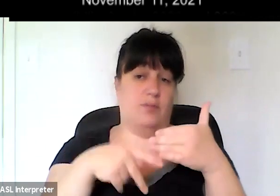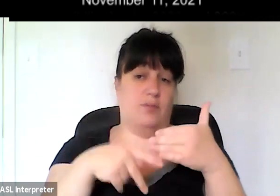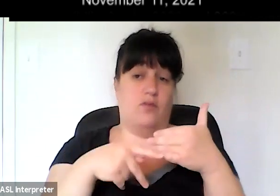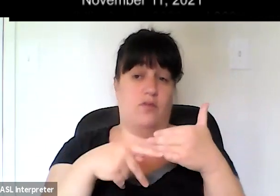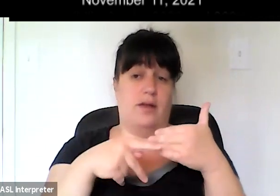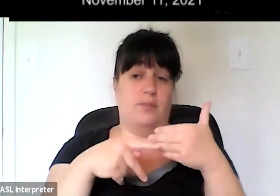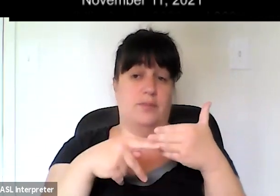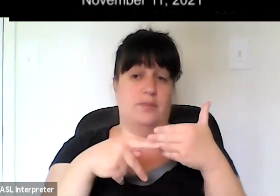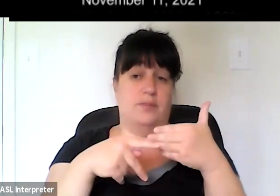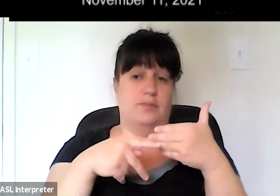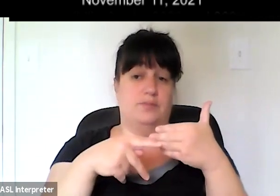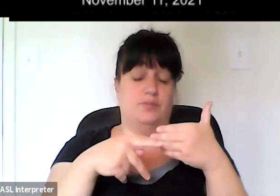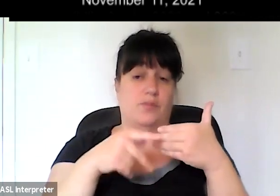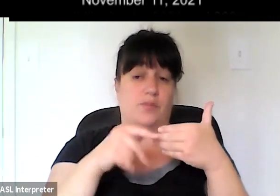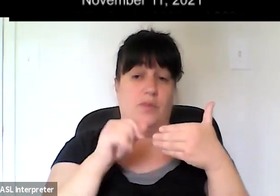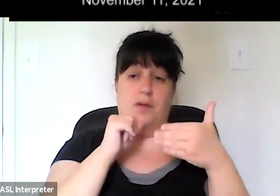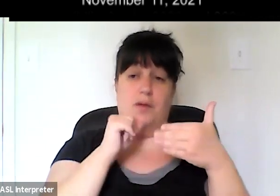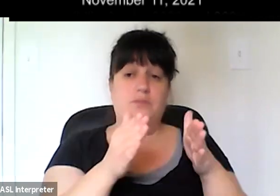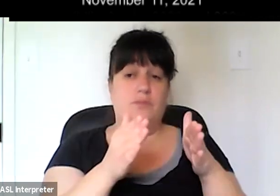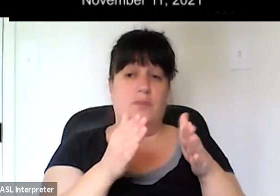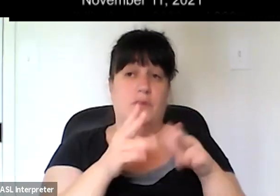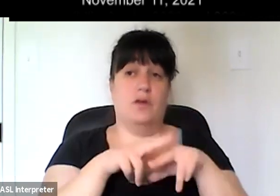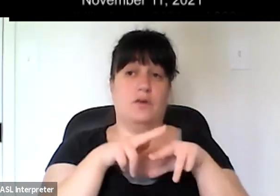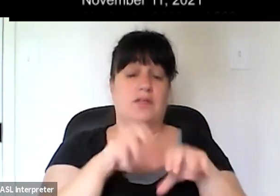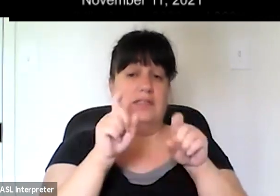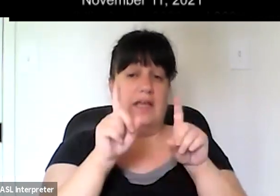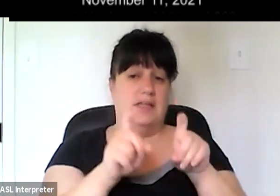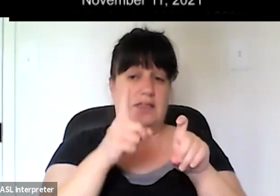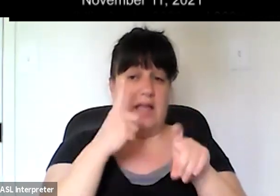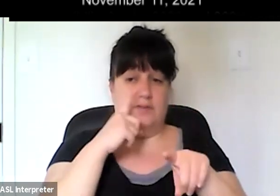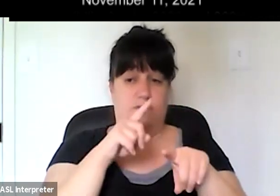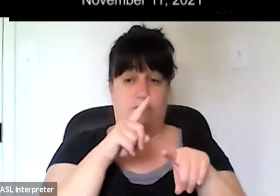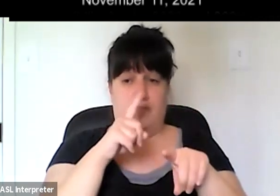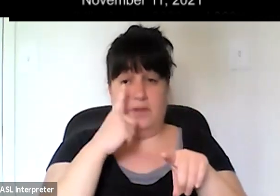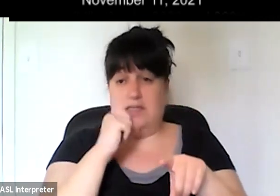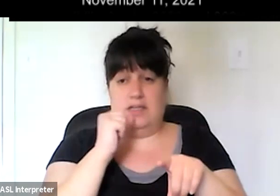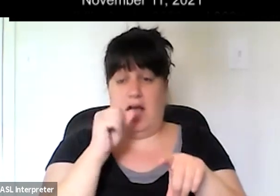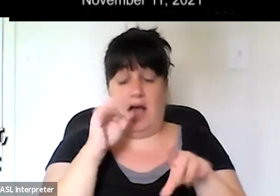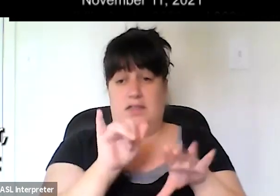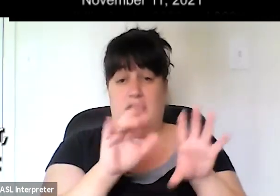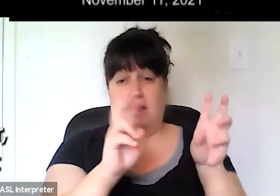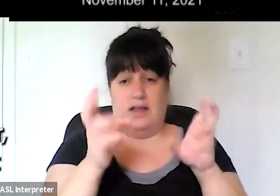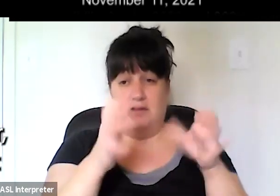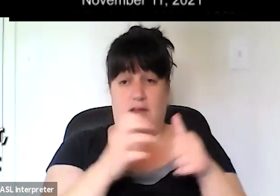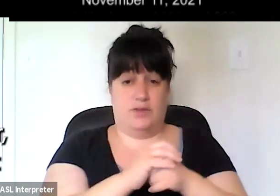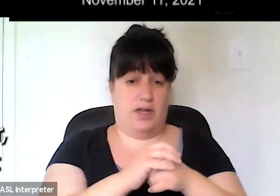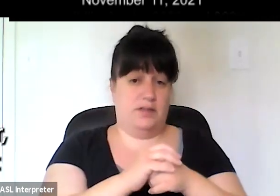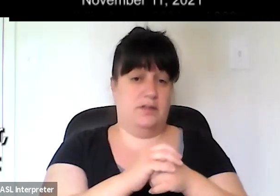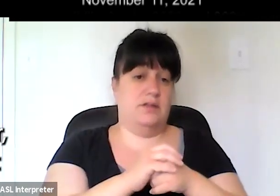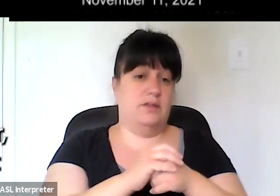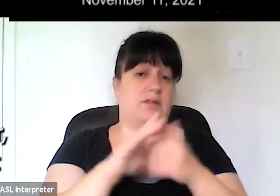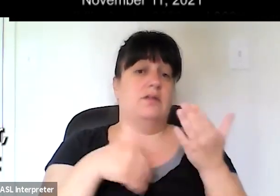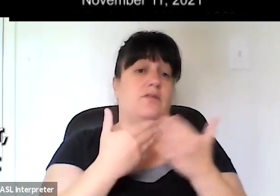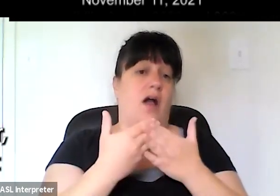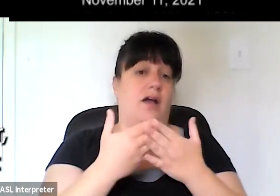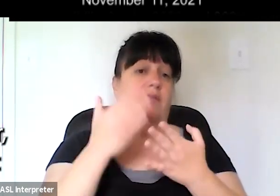which do not allow you to sit for their entrance exams just because you haven't studied those particular subjects. And hence we arrive at stage